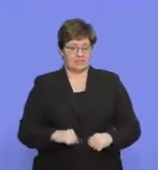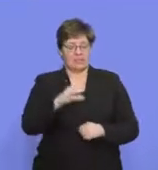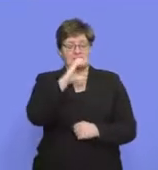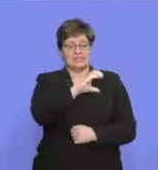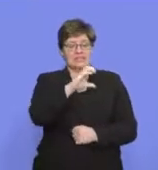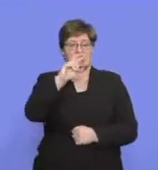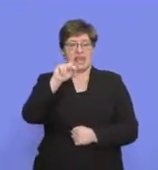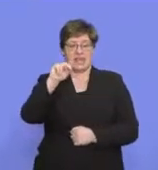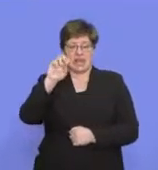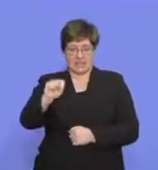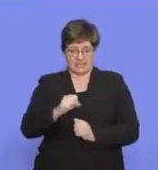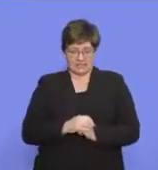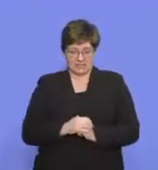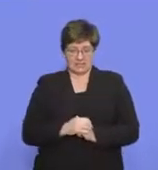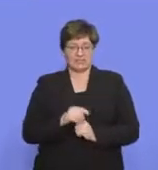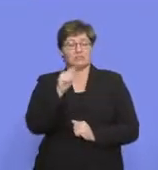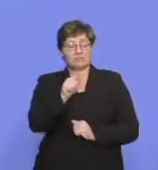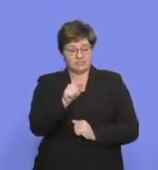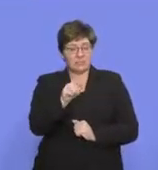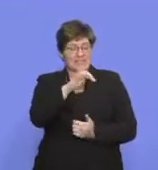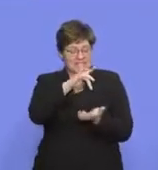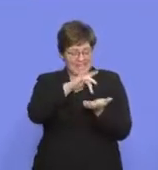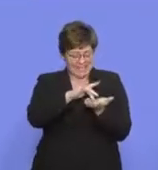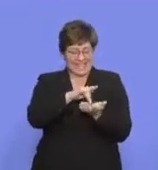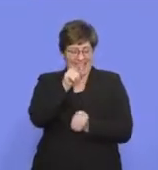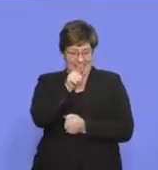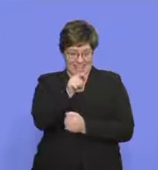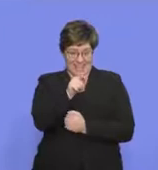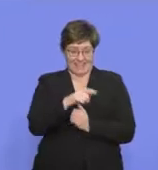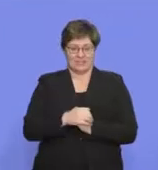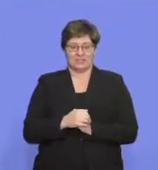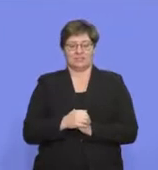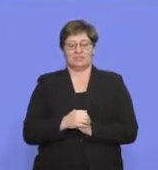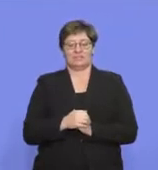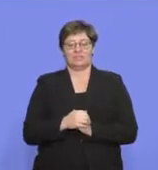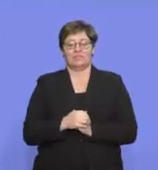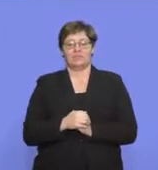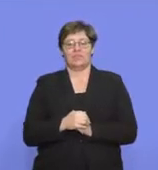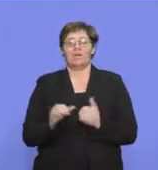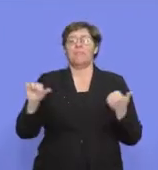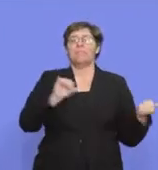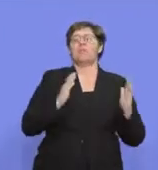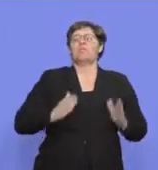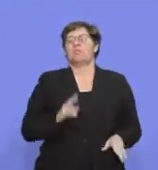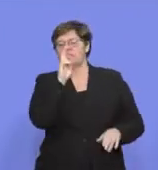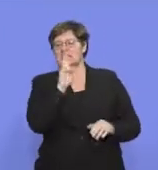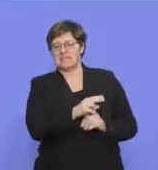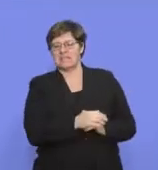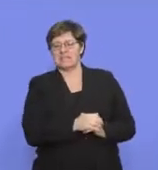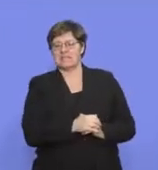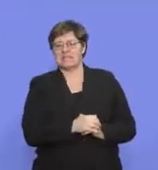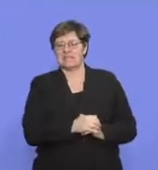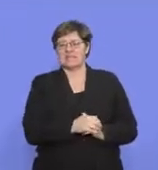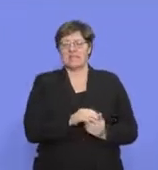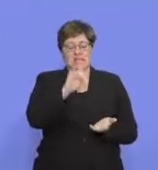Remember, I said in the center, Mr. Venter, that is the central part. Let's go back to that little body. The